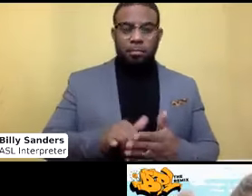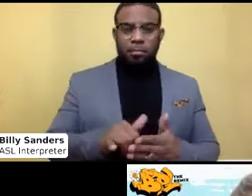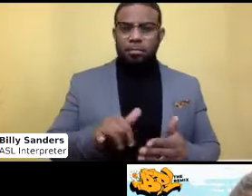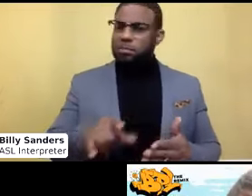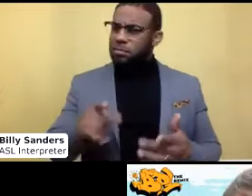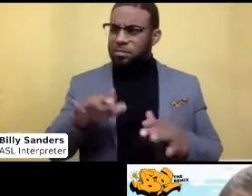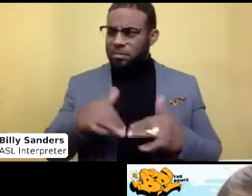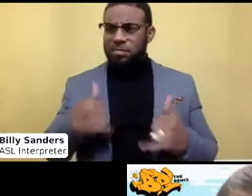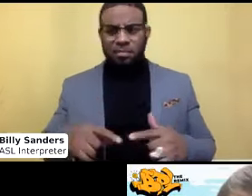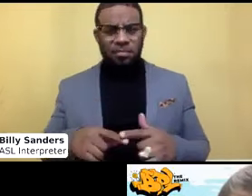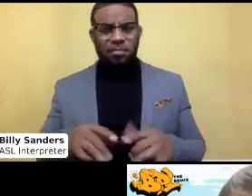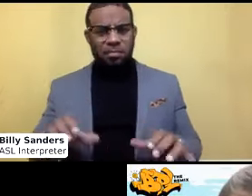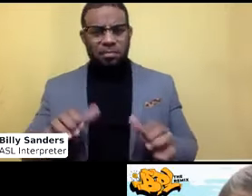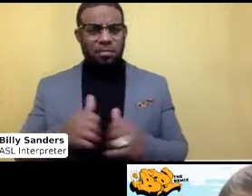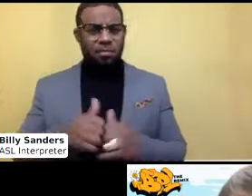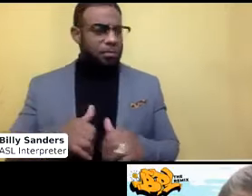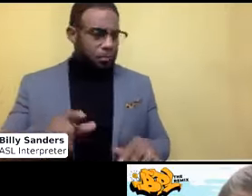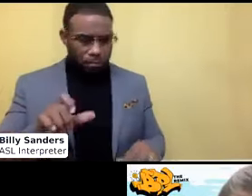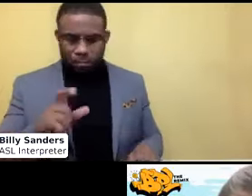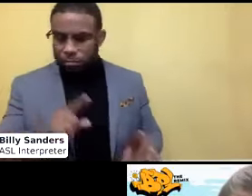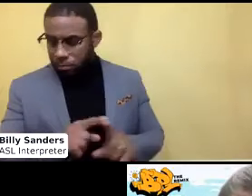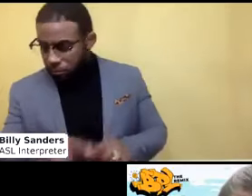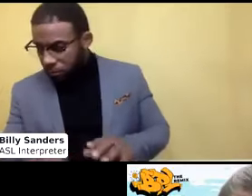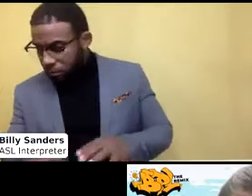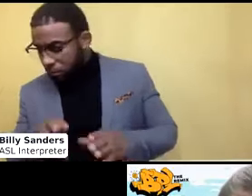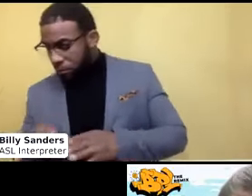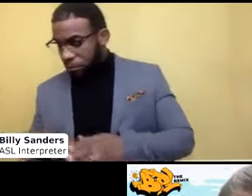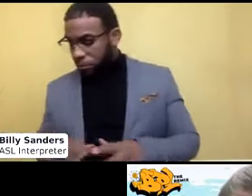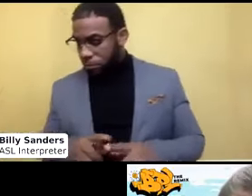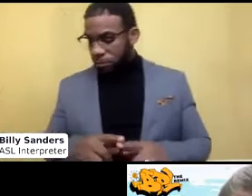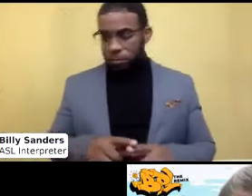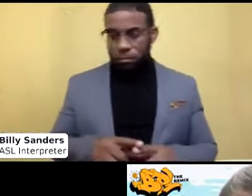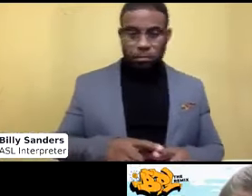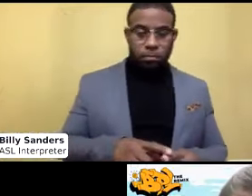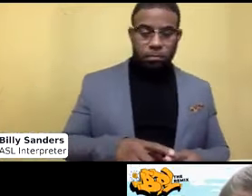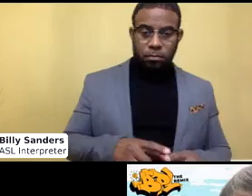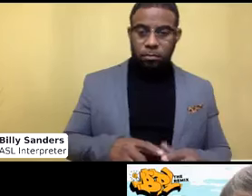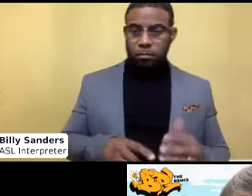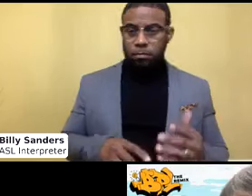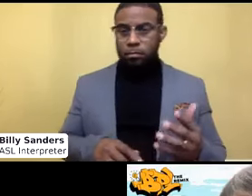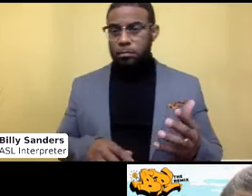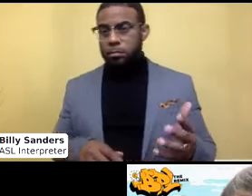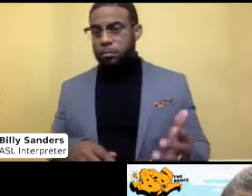is how we do it with us. So we have to also find ways to